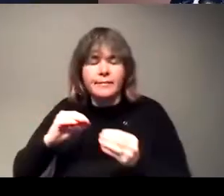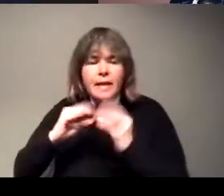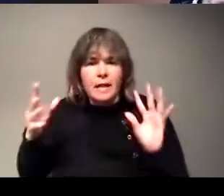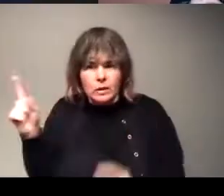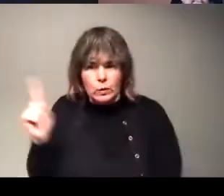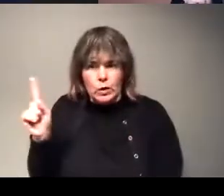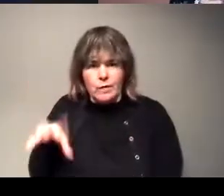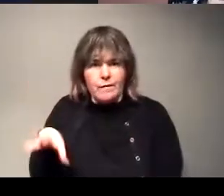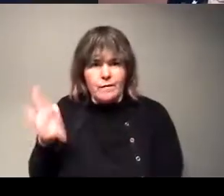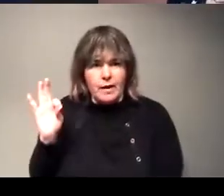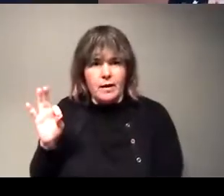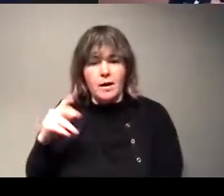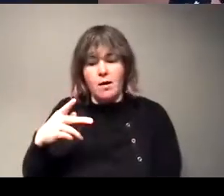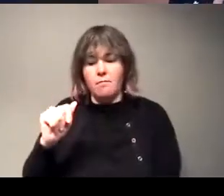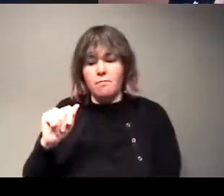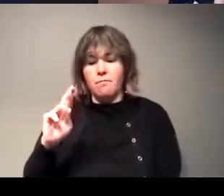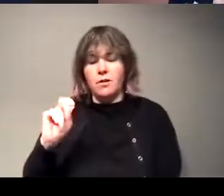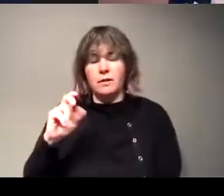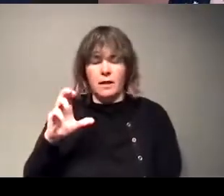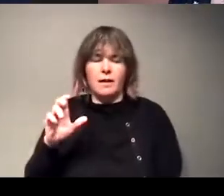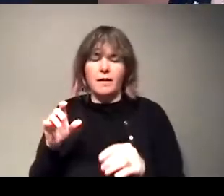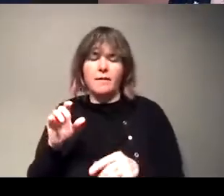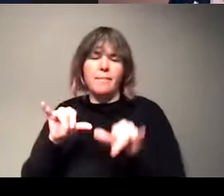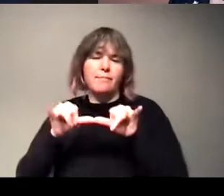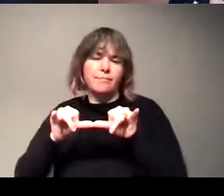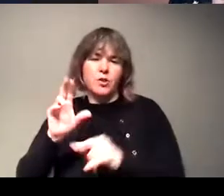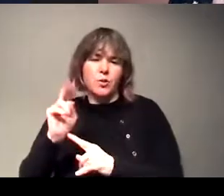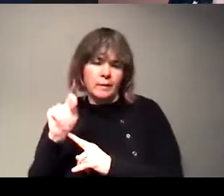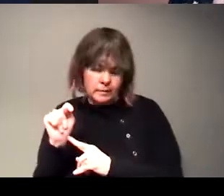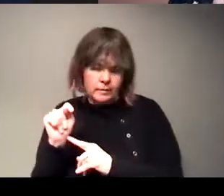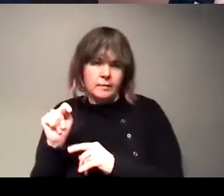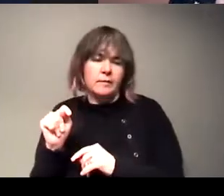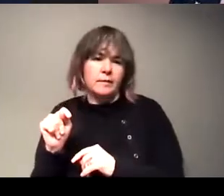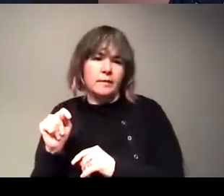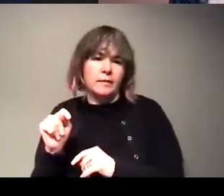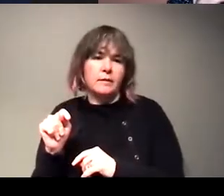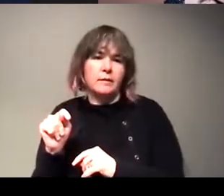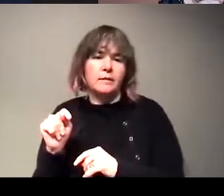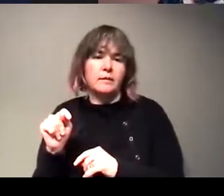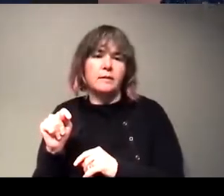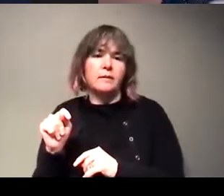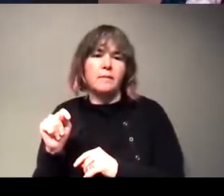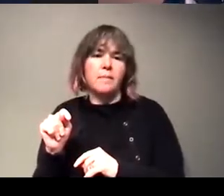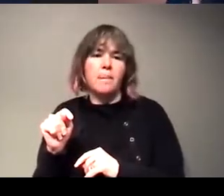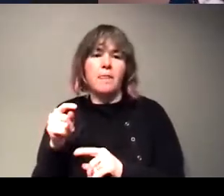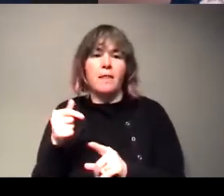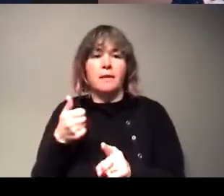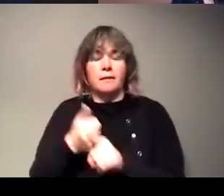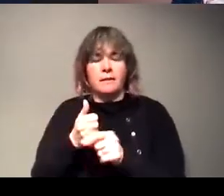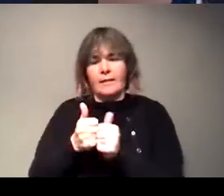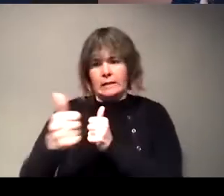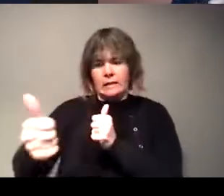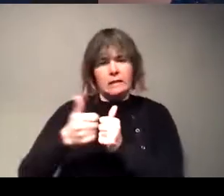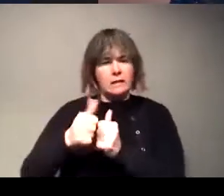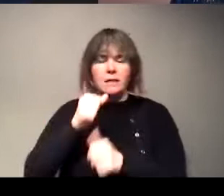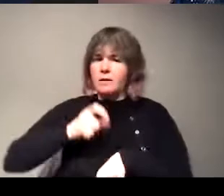A parsec is the unit that they're using, and canon has, so parsec is a unit of distance, it's not a unit